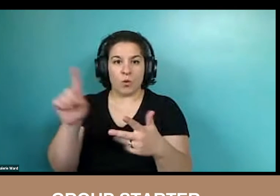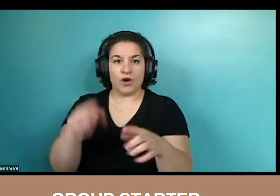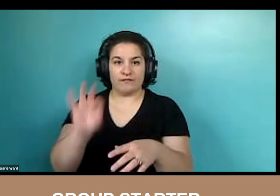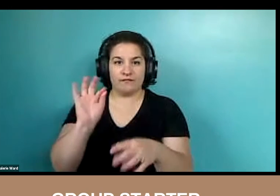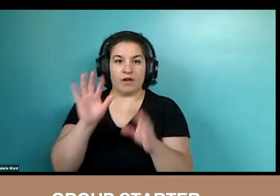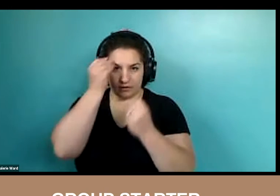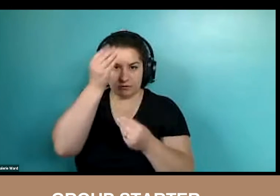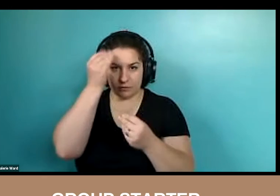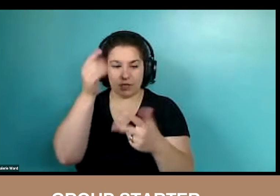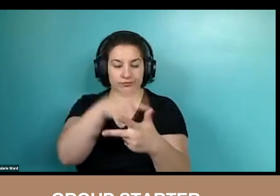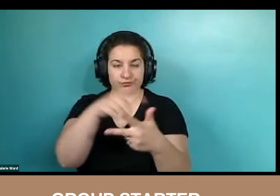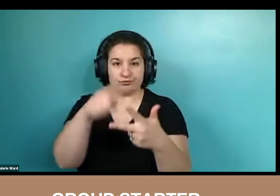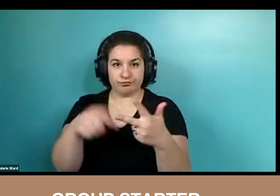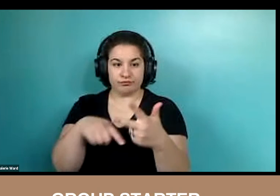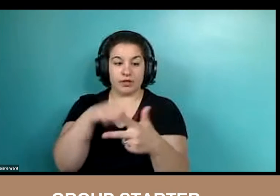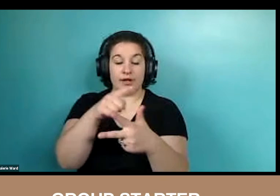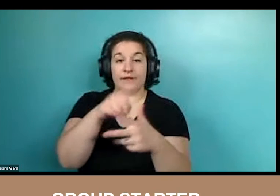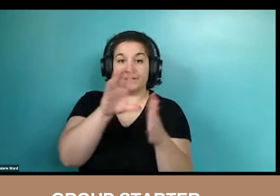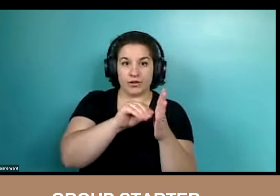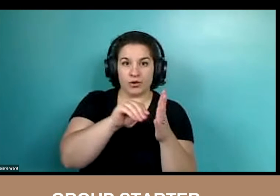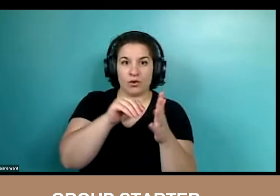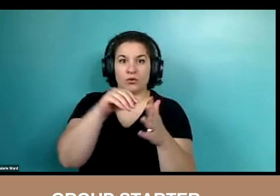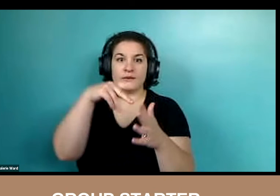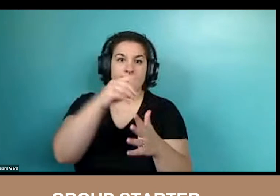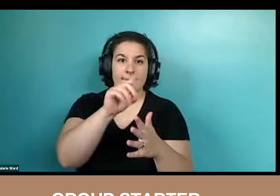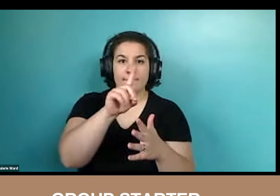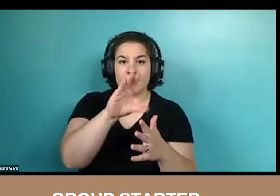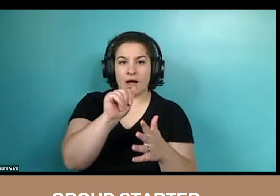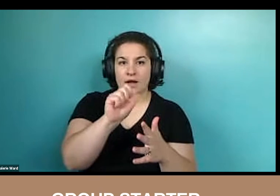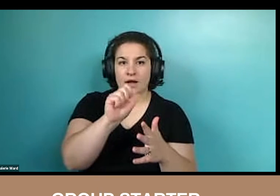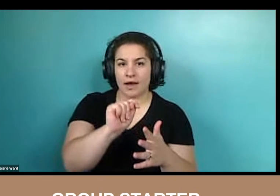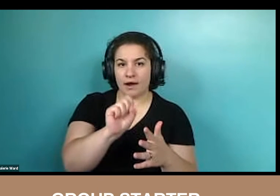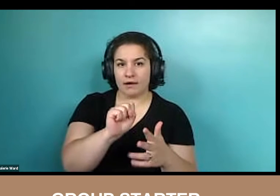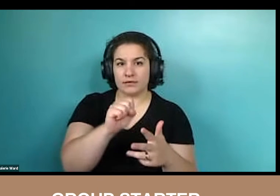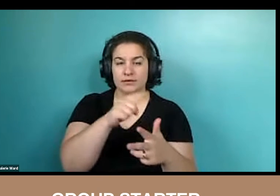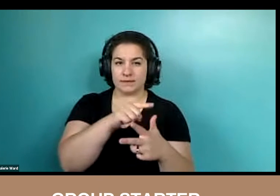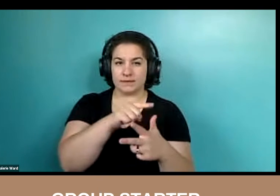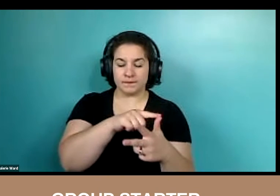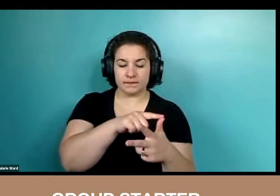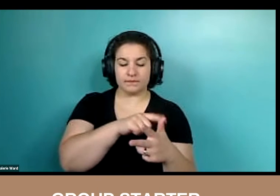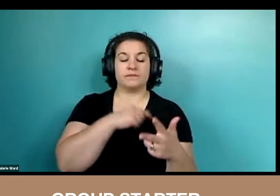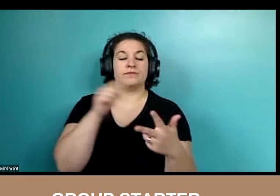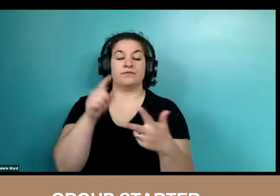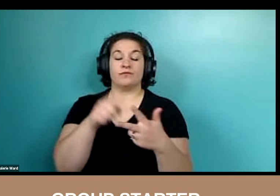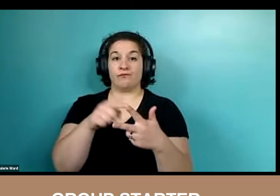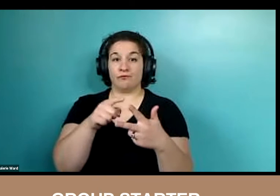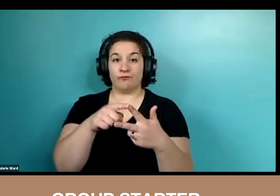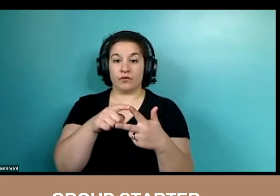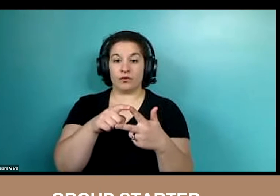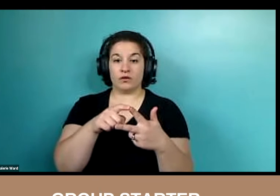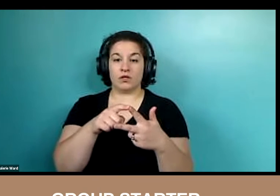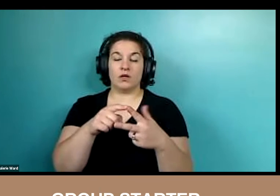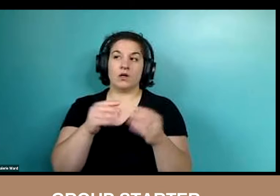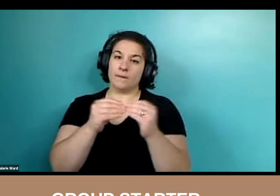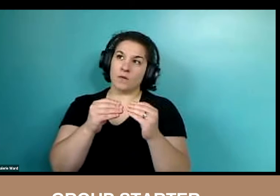So you have, videos and podcasts, some sort of audio thing from the internet. You have more